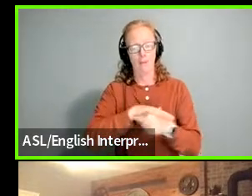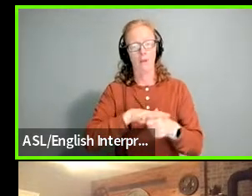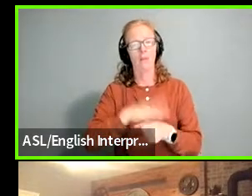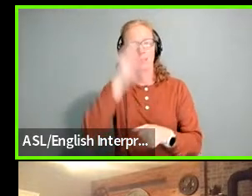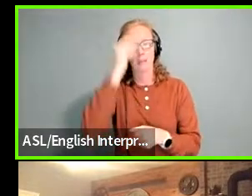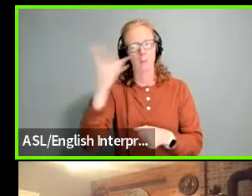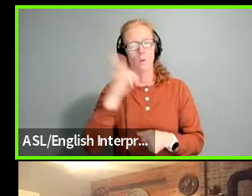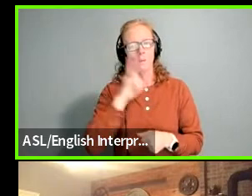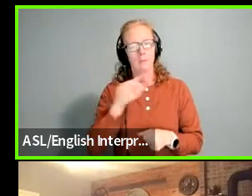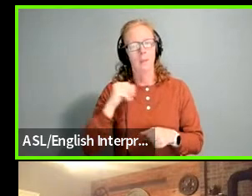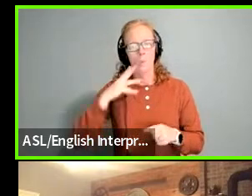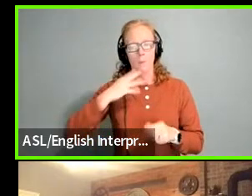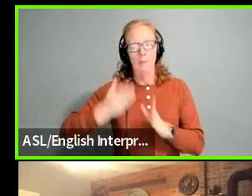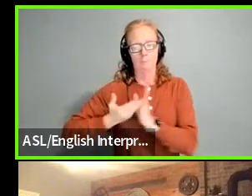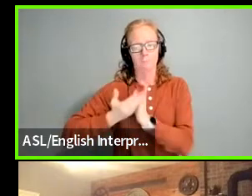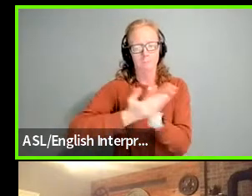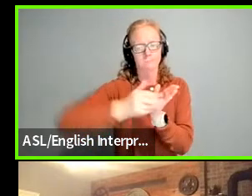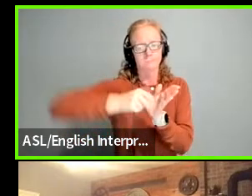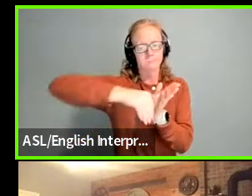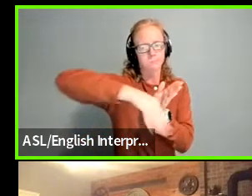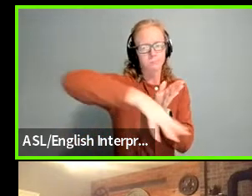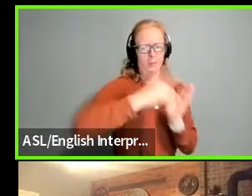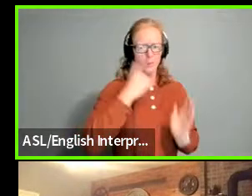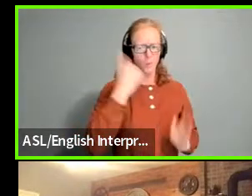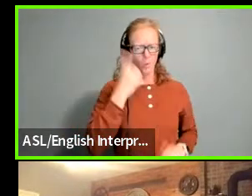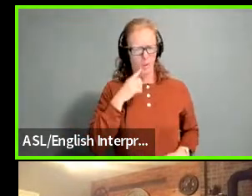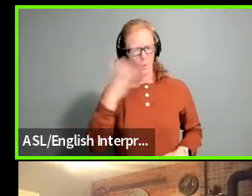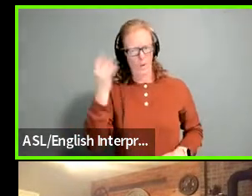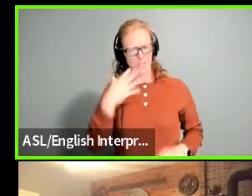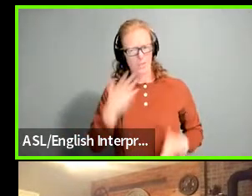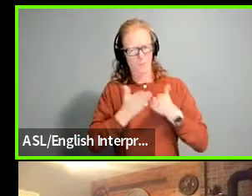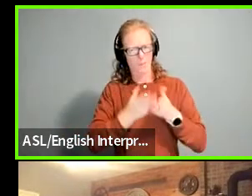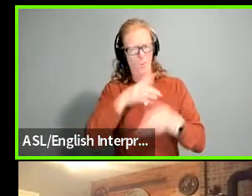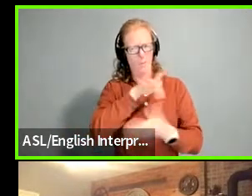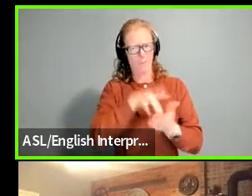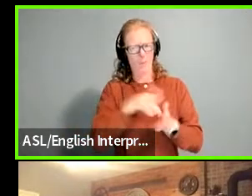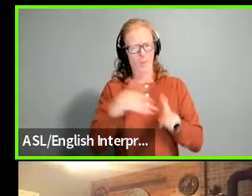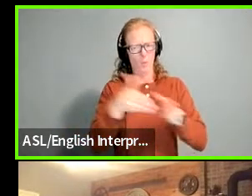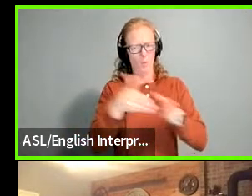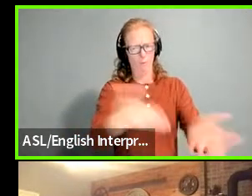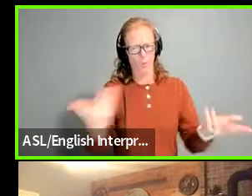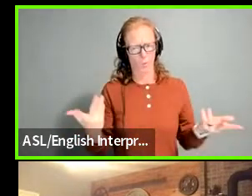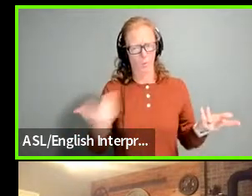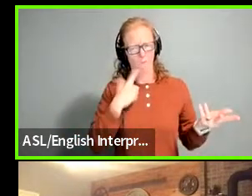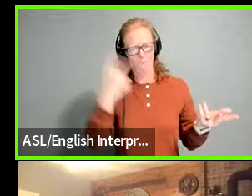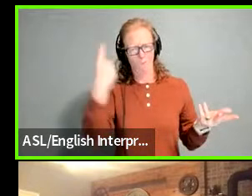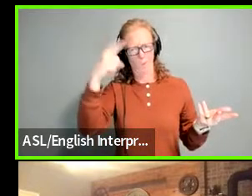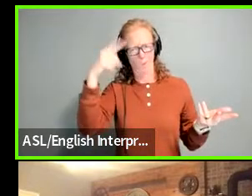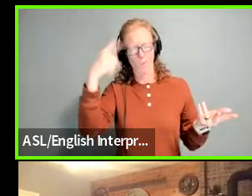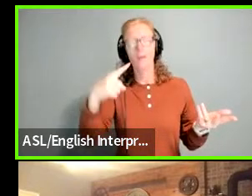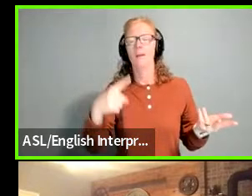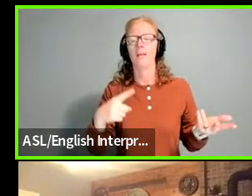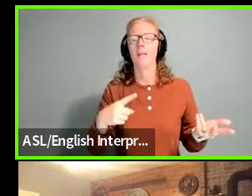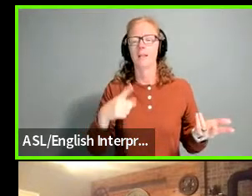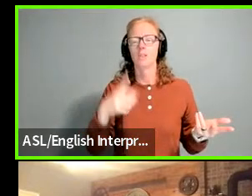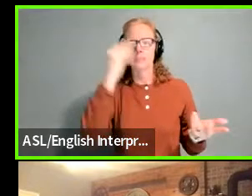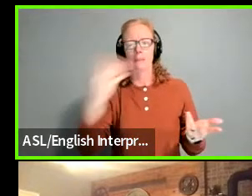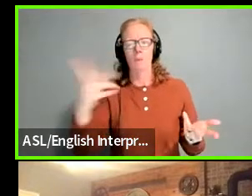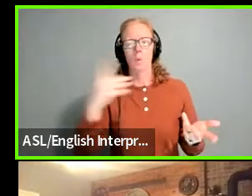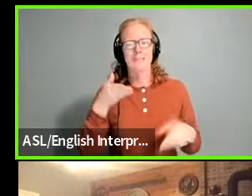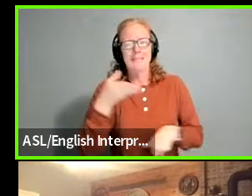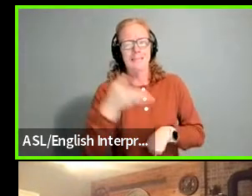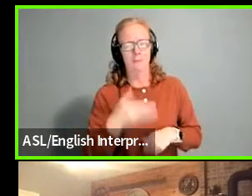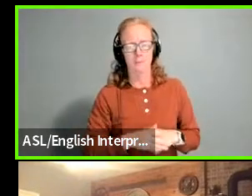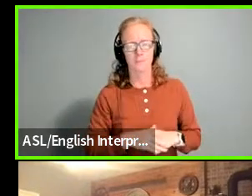know that surveying is happening so they're not wondering what this boat is doing as it goes down in the river. And to